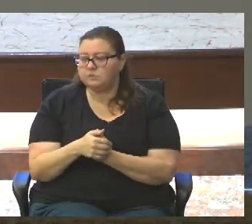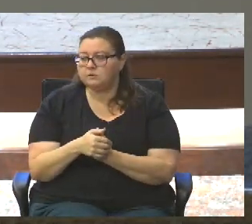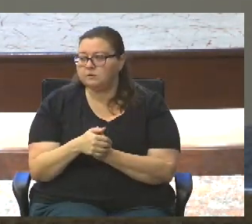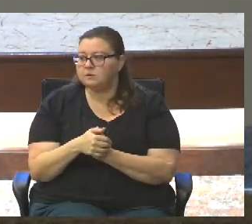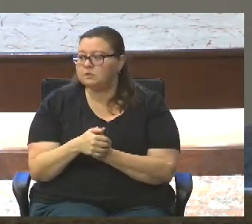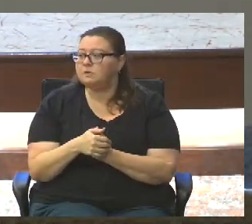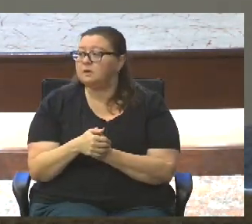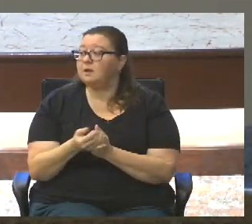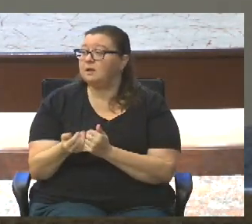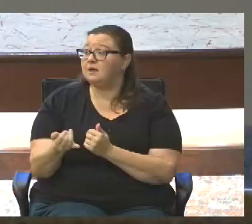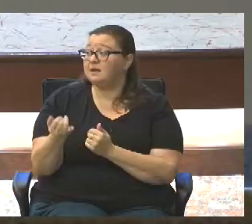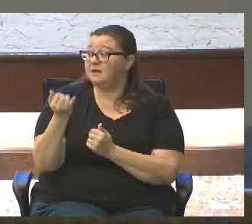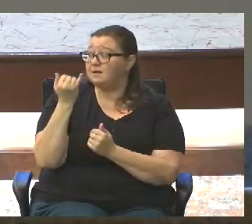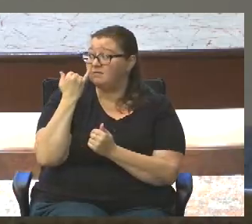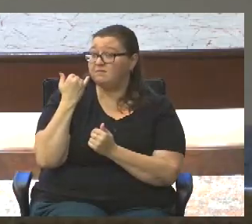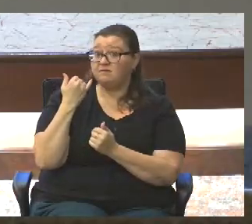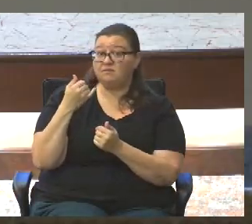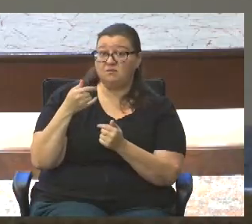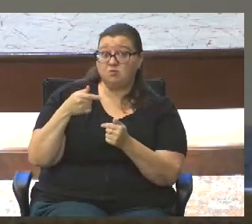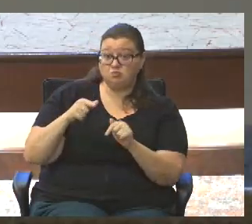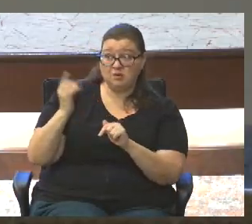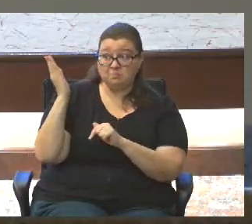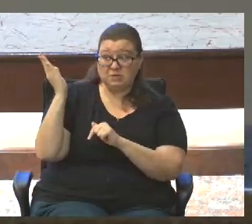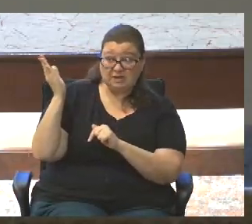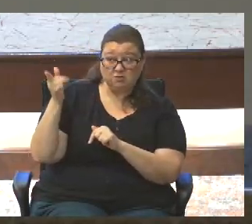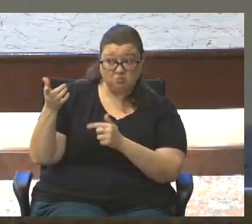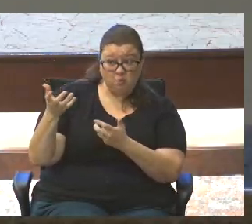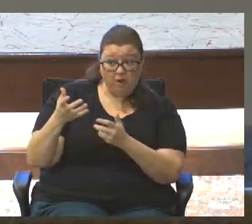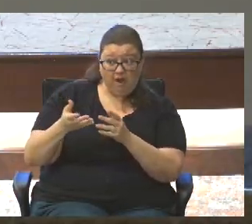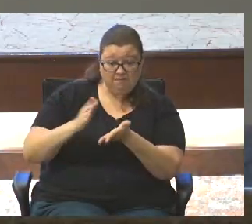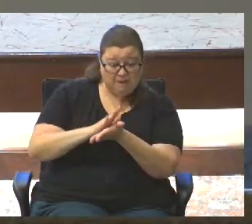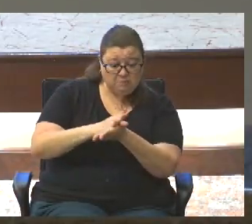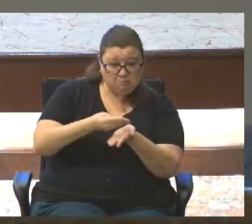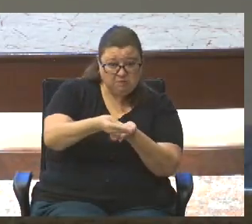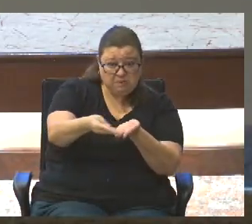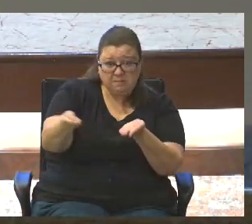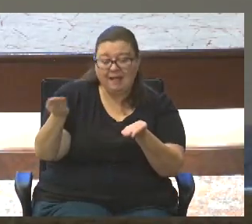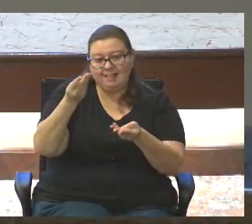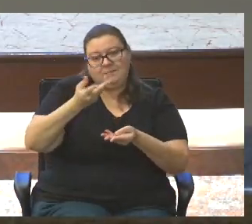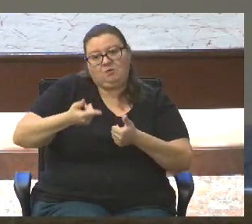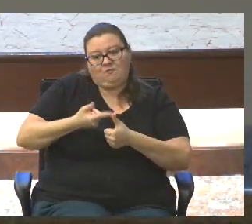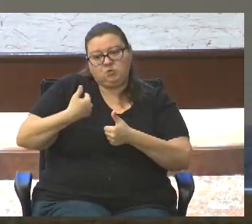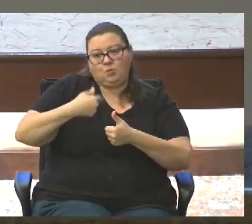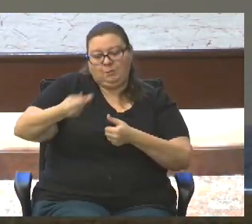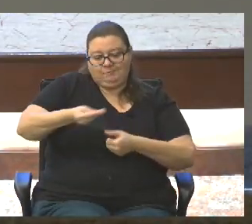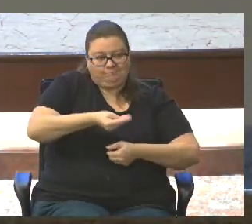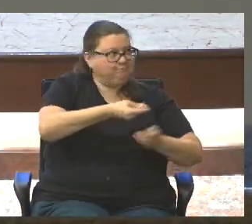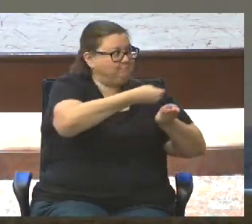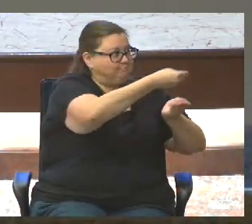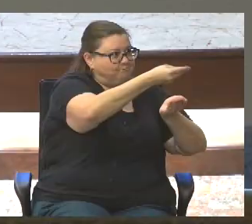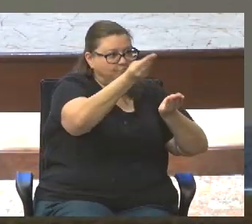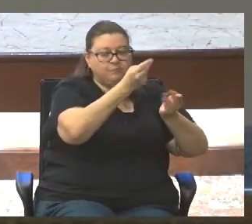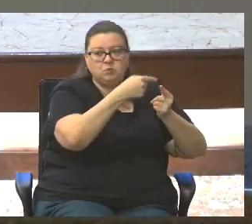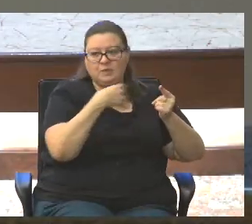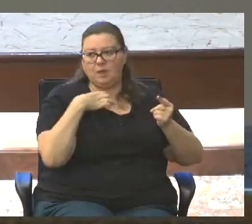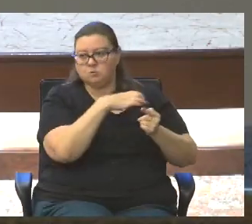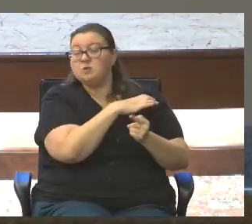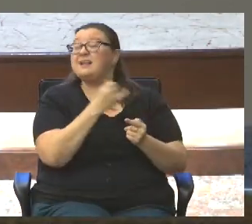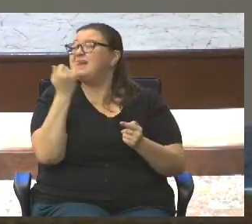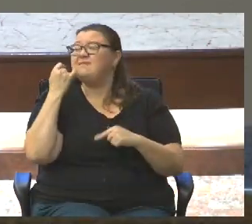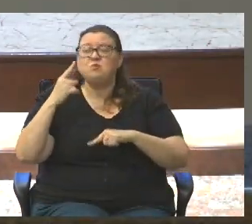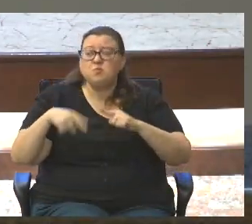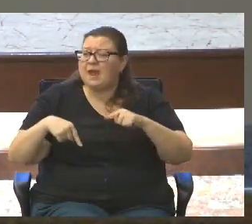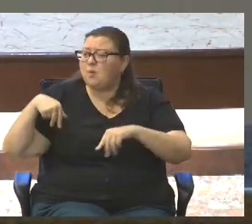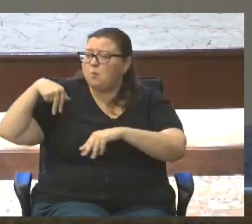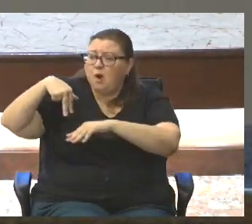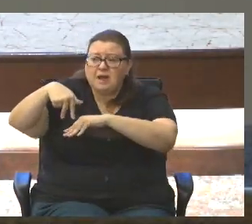necessary. If you have handouts, please let us know at the beginning of your presentation, and staff will distribute those to the council. If you are unable to